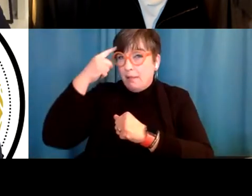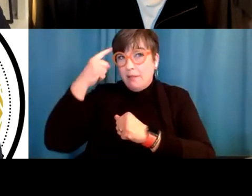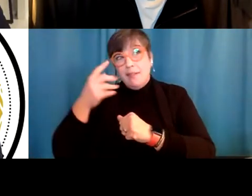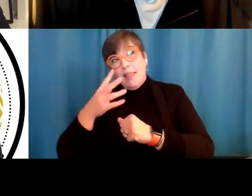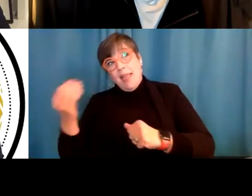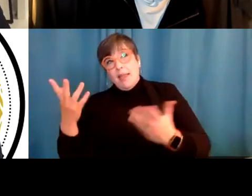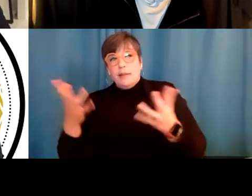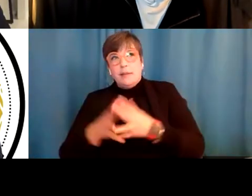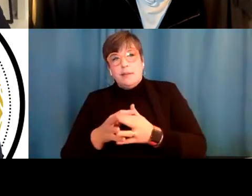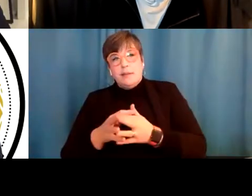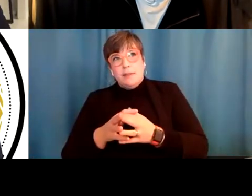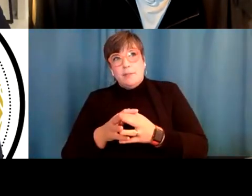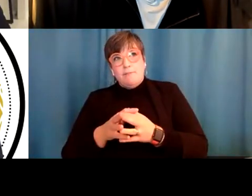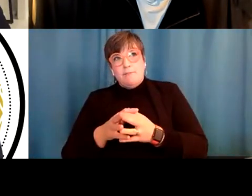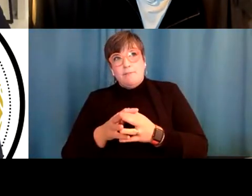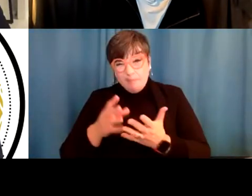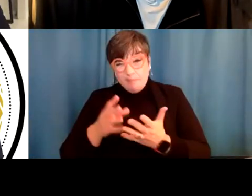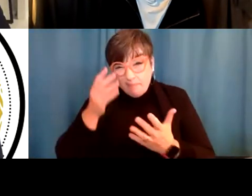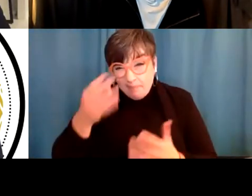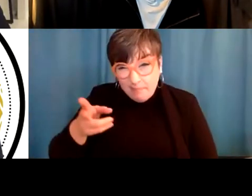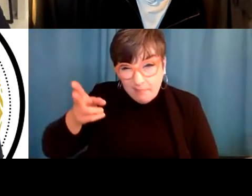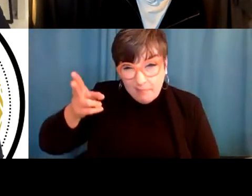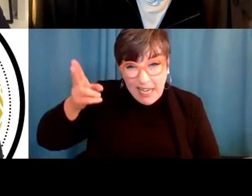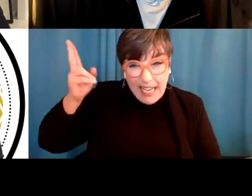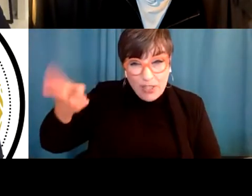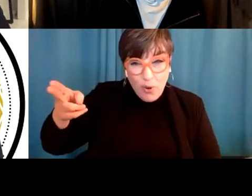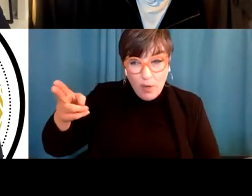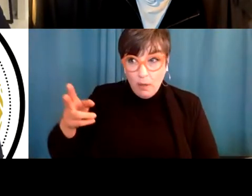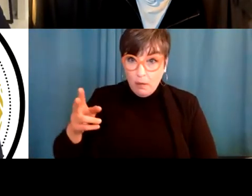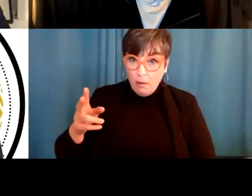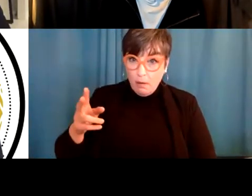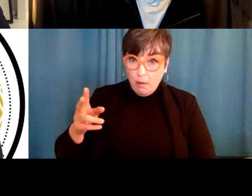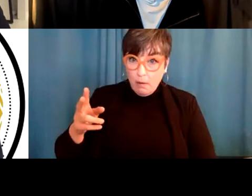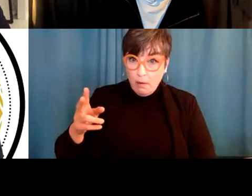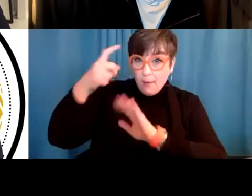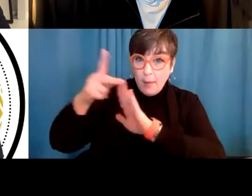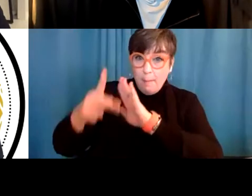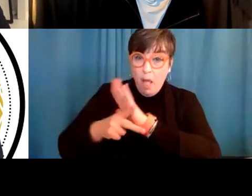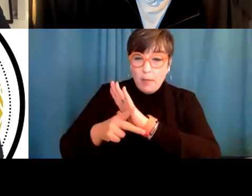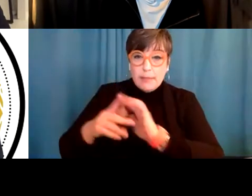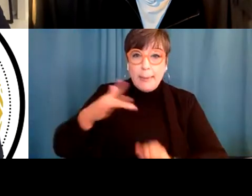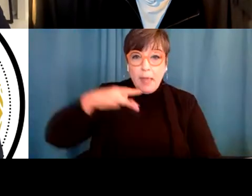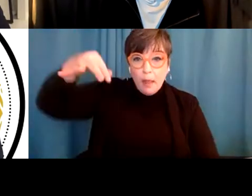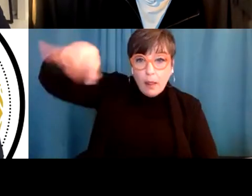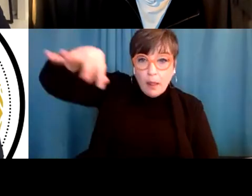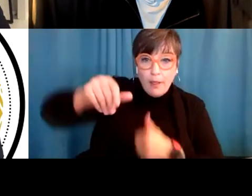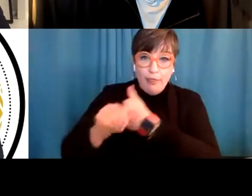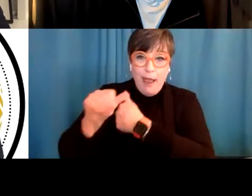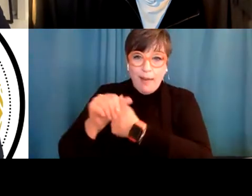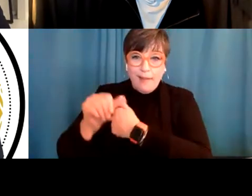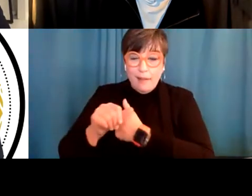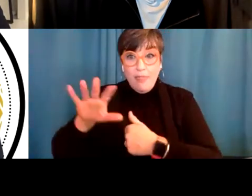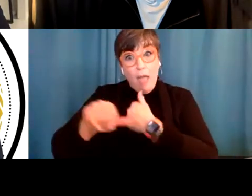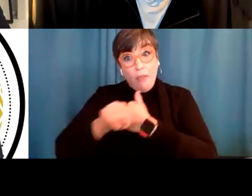nothing, historically, the threat of government policy and regulation has prompted private industries to